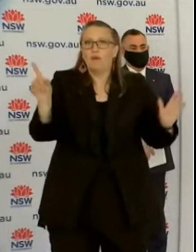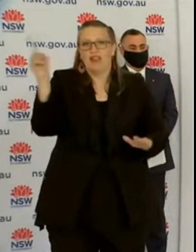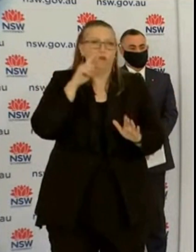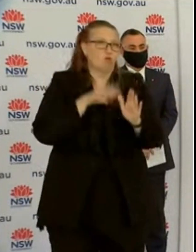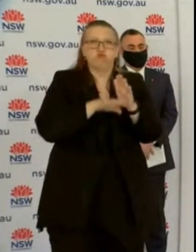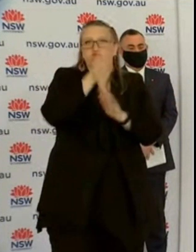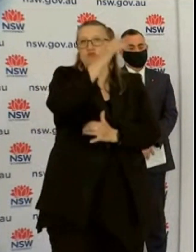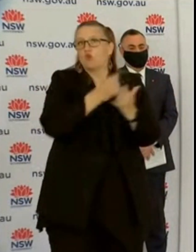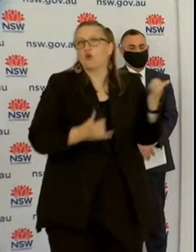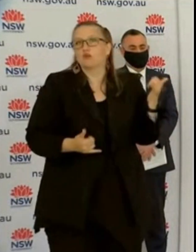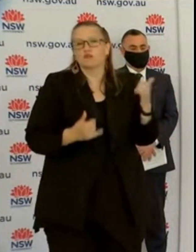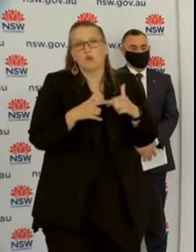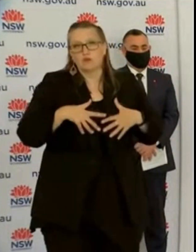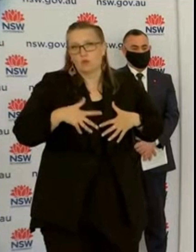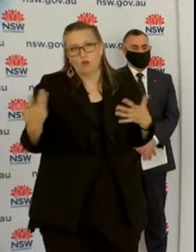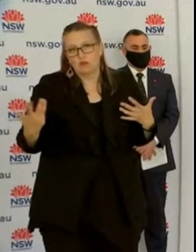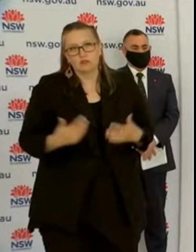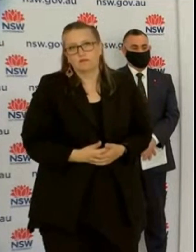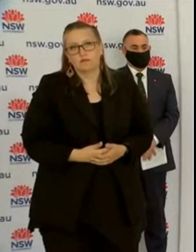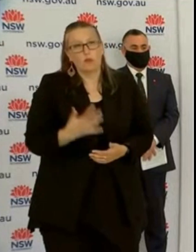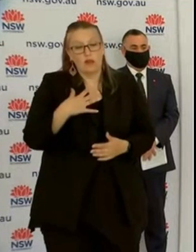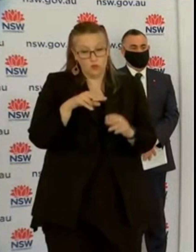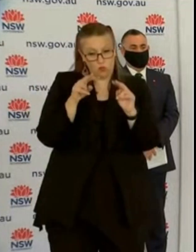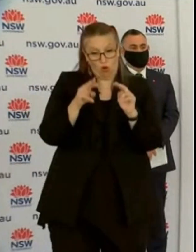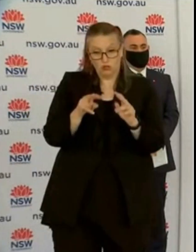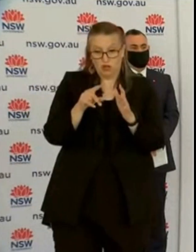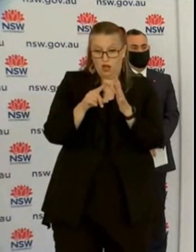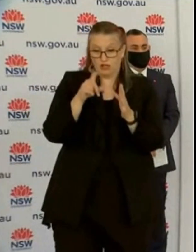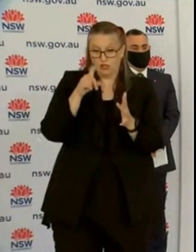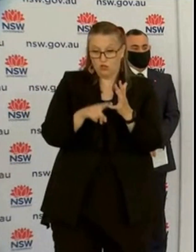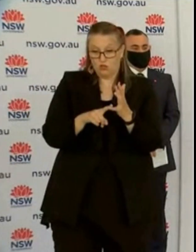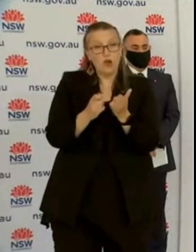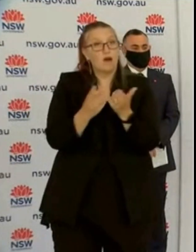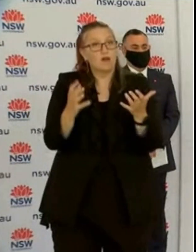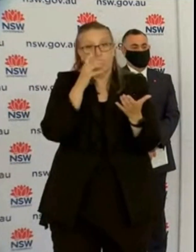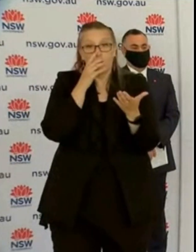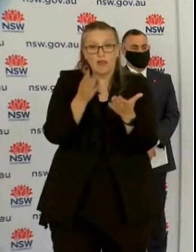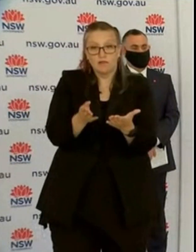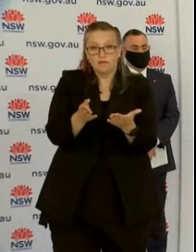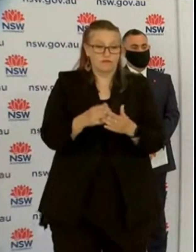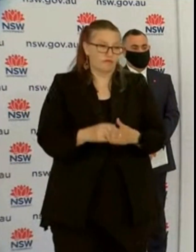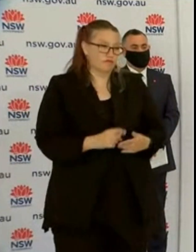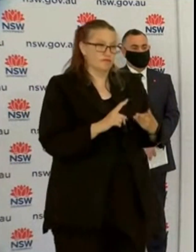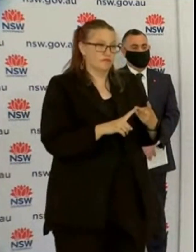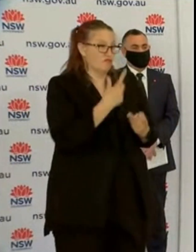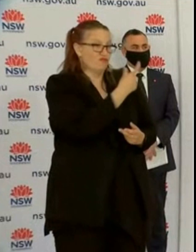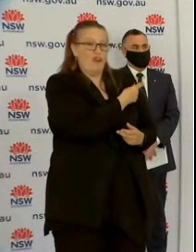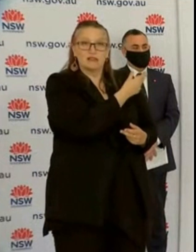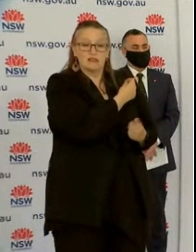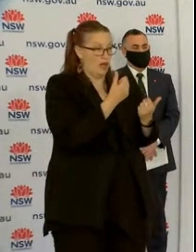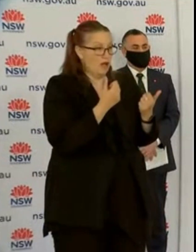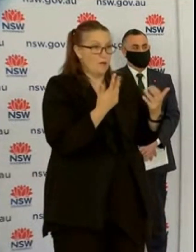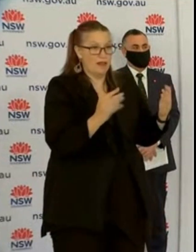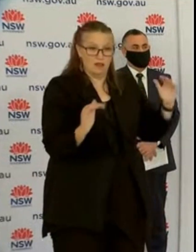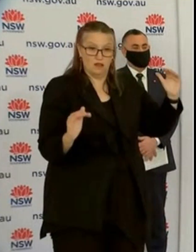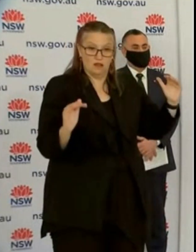the vaccination rate and also how many people end up in ICU. But we're having those discussions about the roadmap every day and what life looks like. And I'll